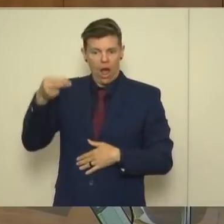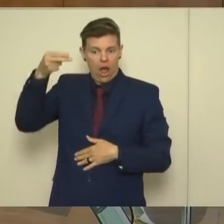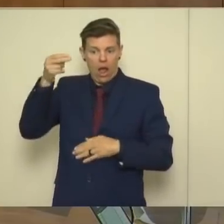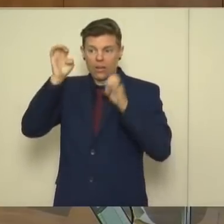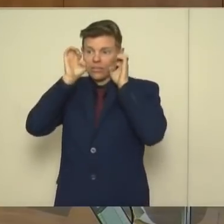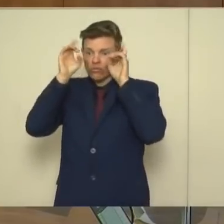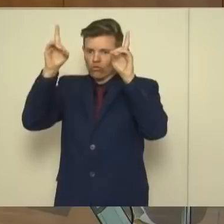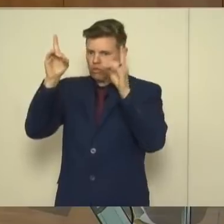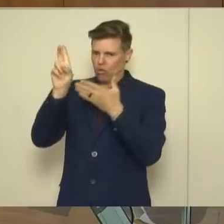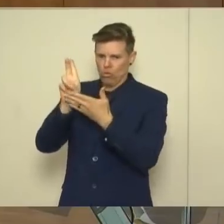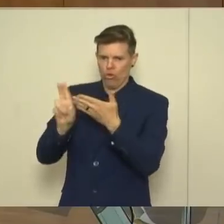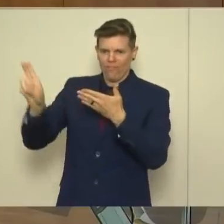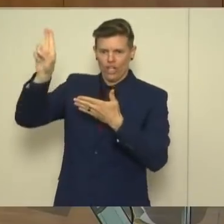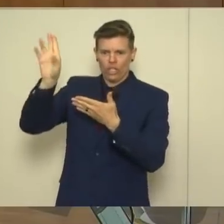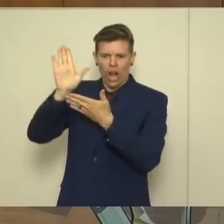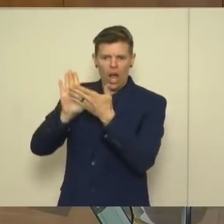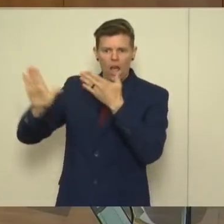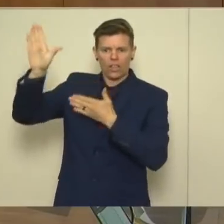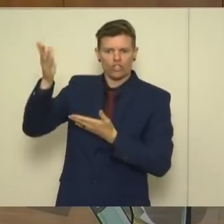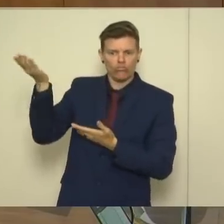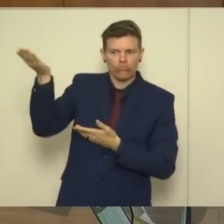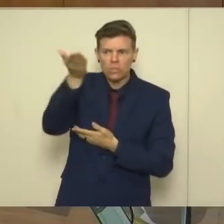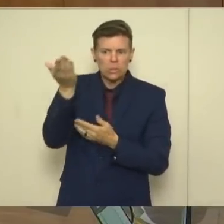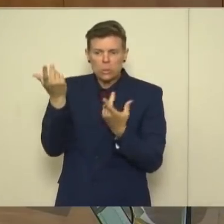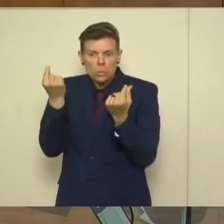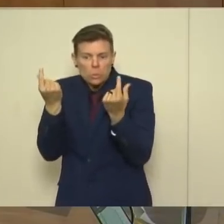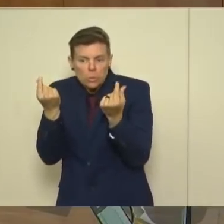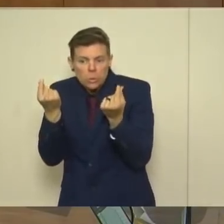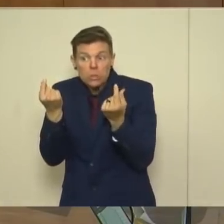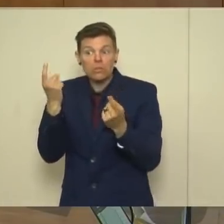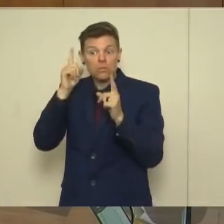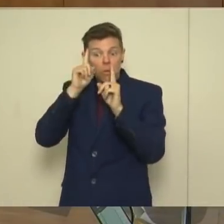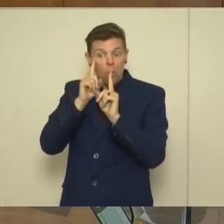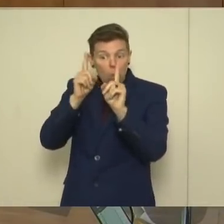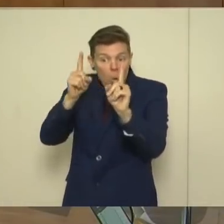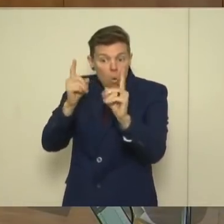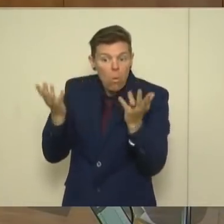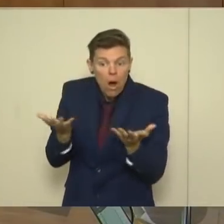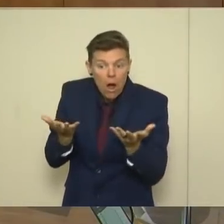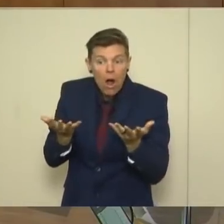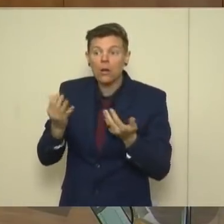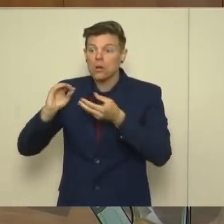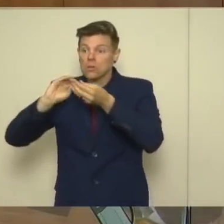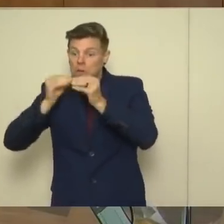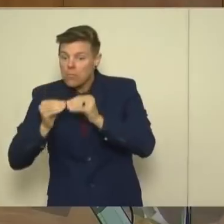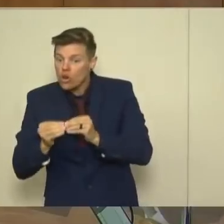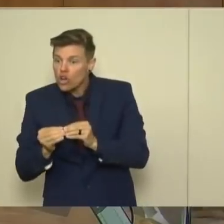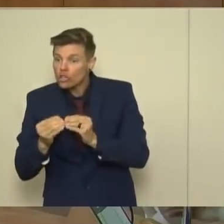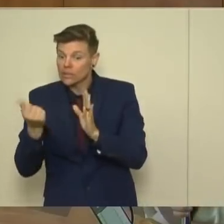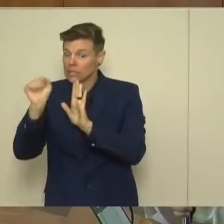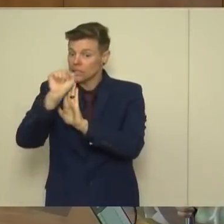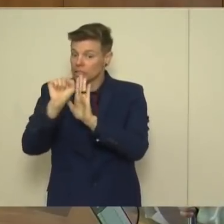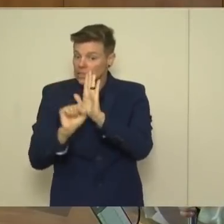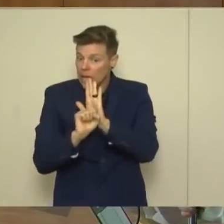just looking at numbers out of the state's colleges and universities? Are you speaking with